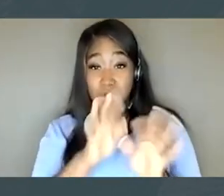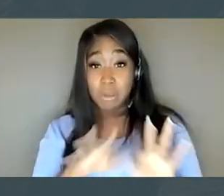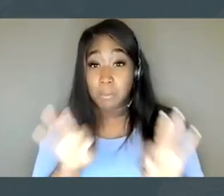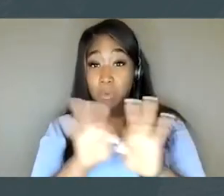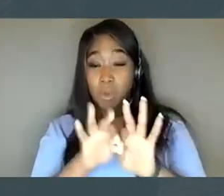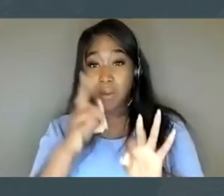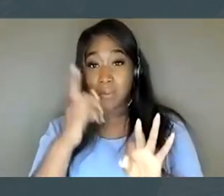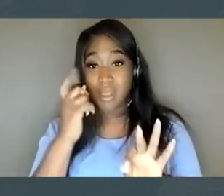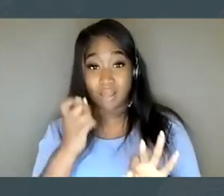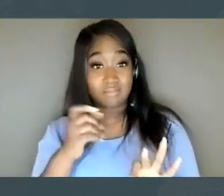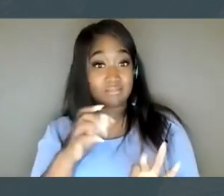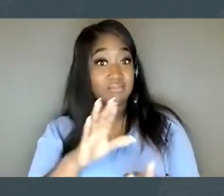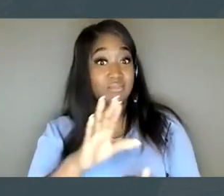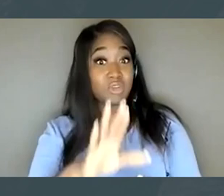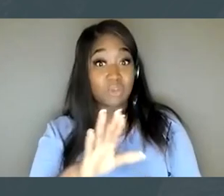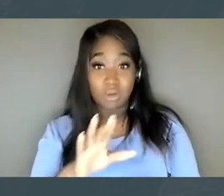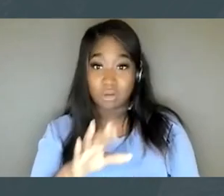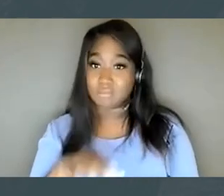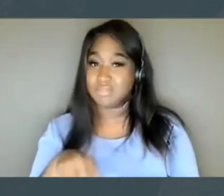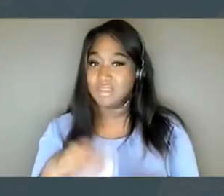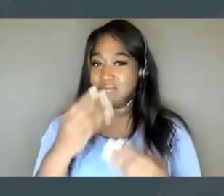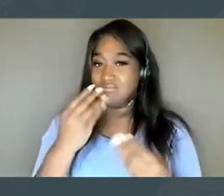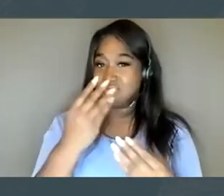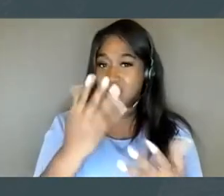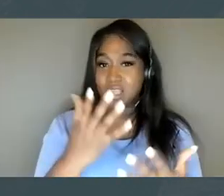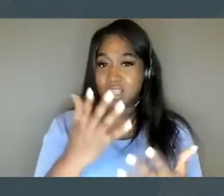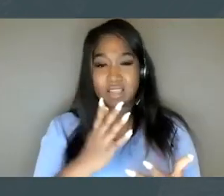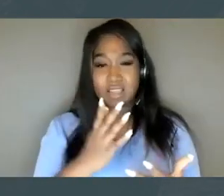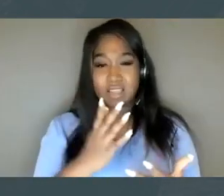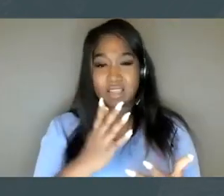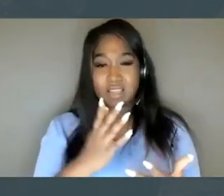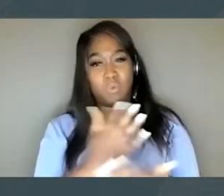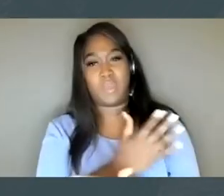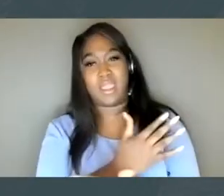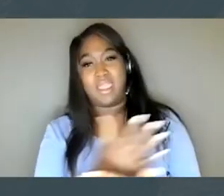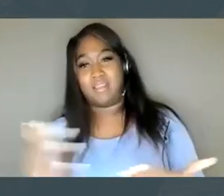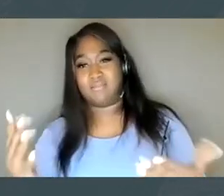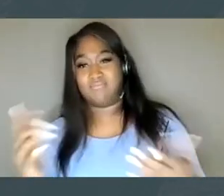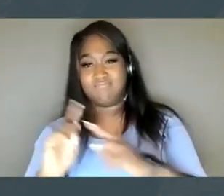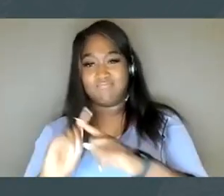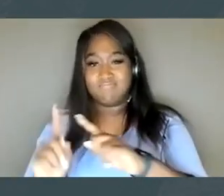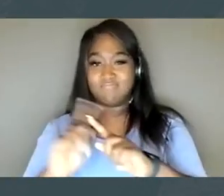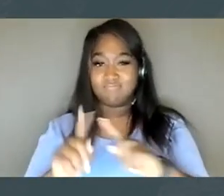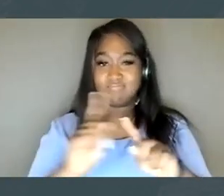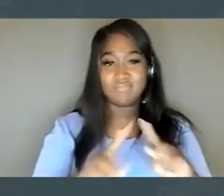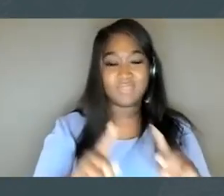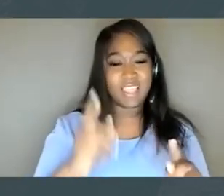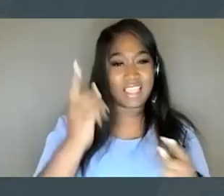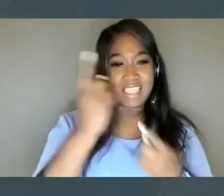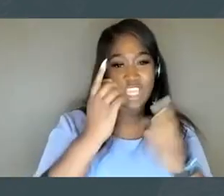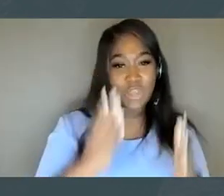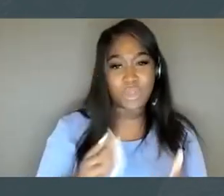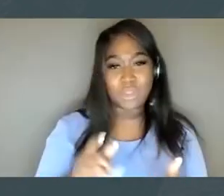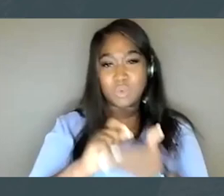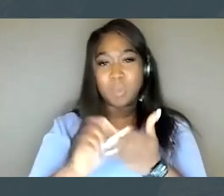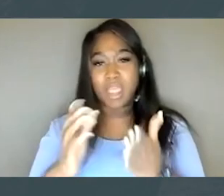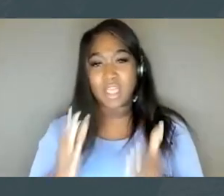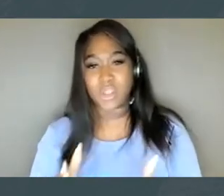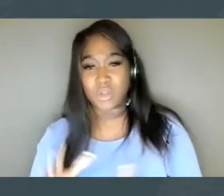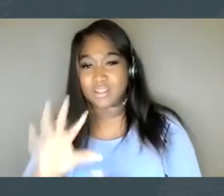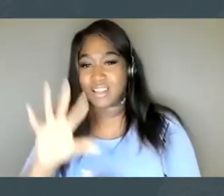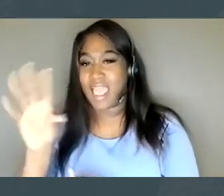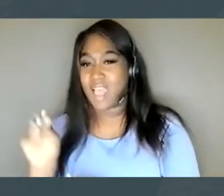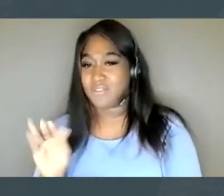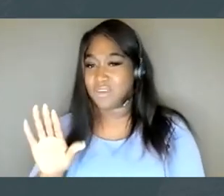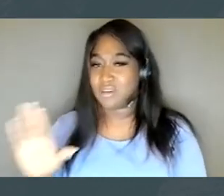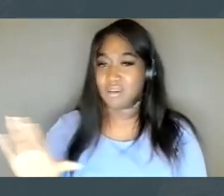the work of a range of diasporic thinkers and writers in Africa and the Caribbean and in the US. And in